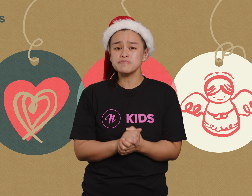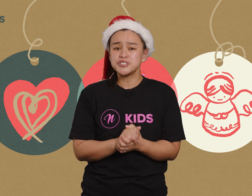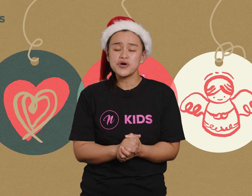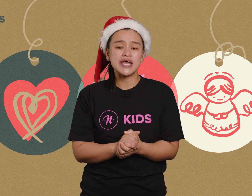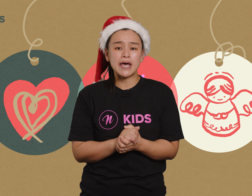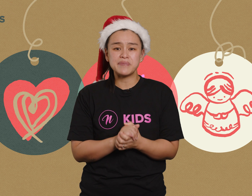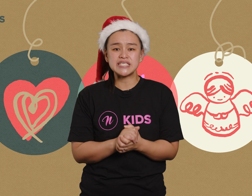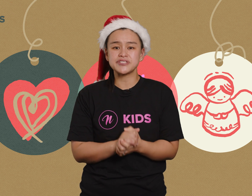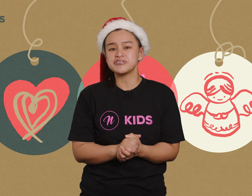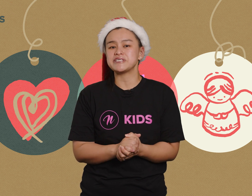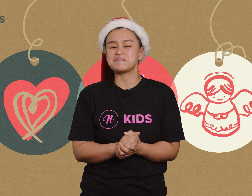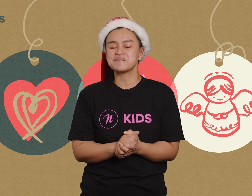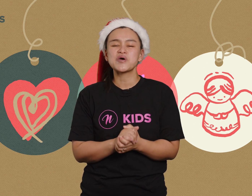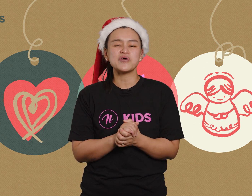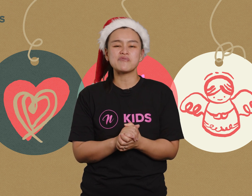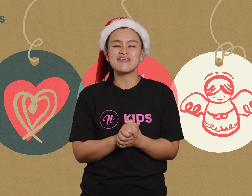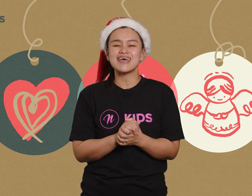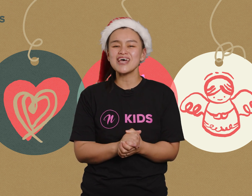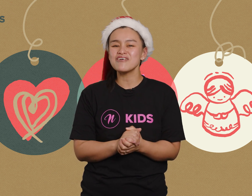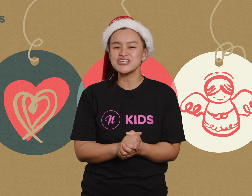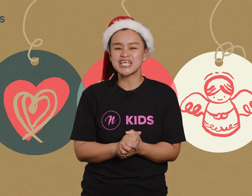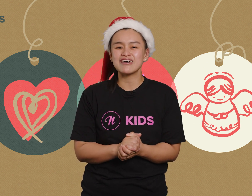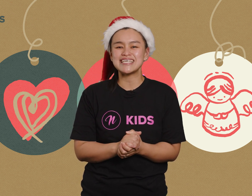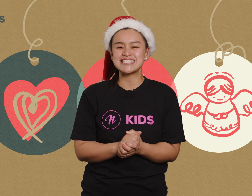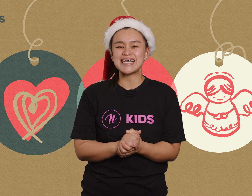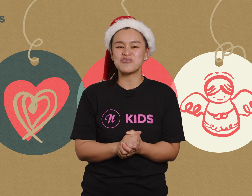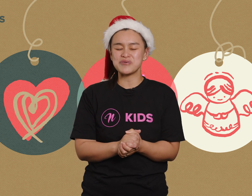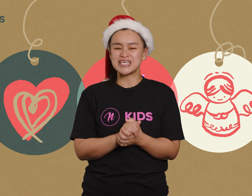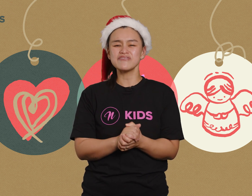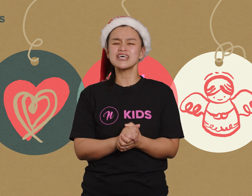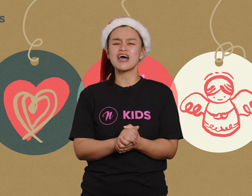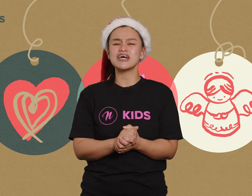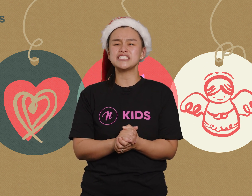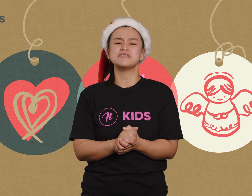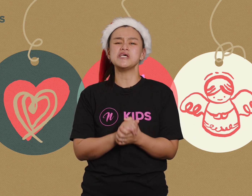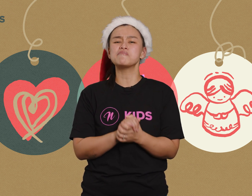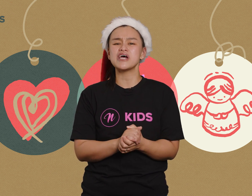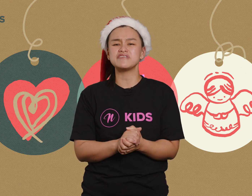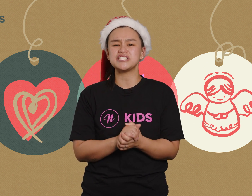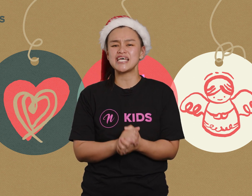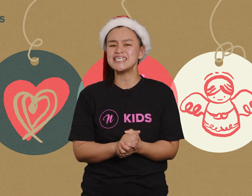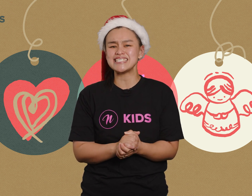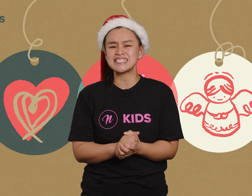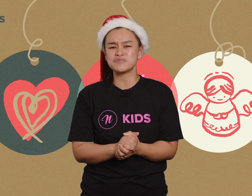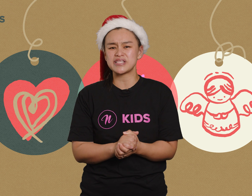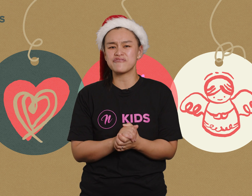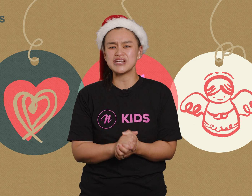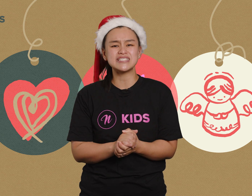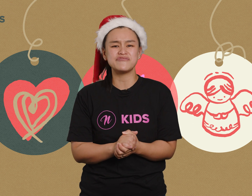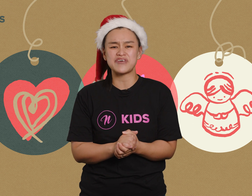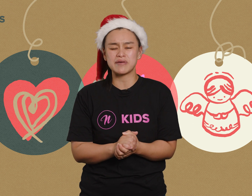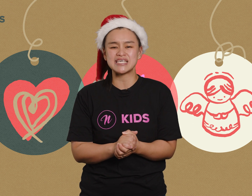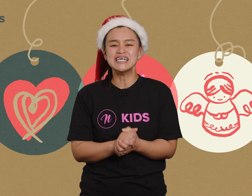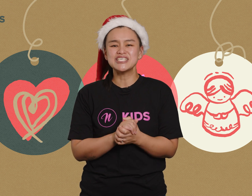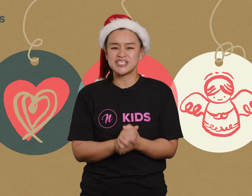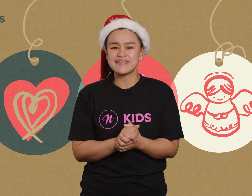us hope, joy, and peace through him. We pray that every child here today will be given the courage to be brave to share Jesus with their friends